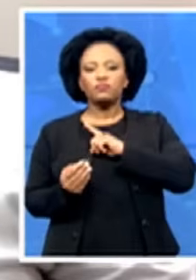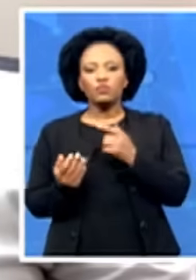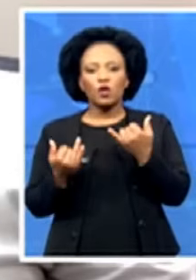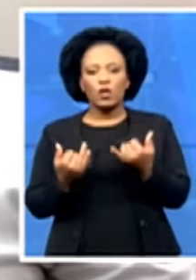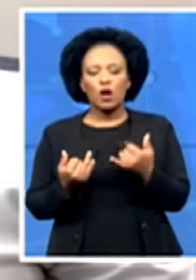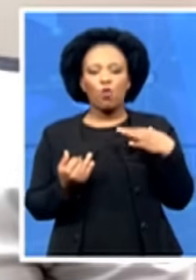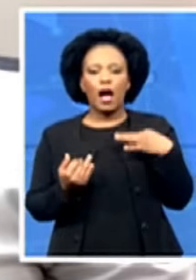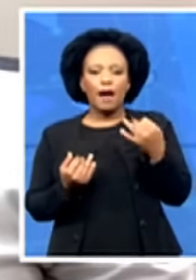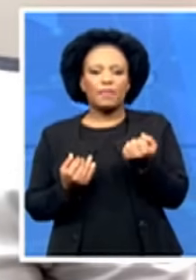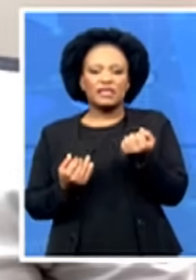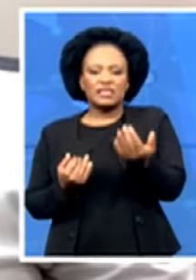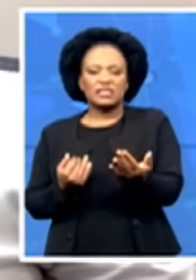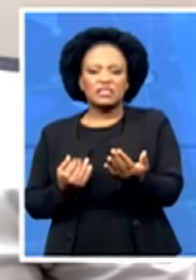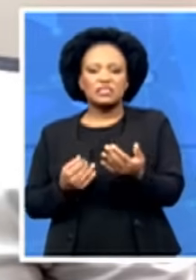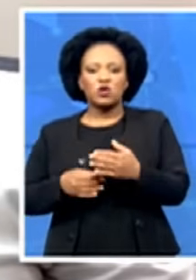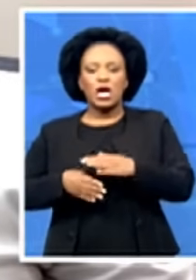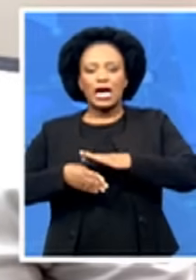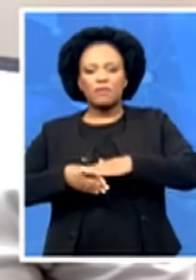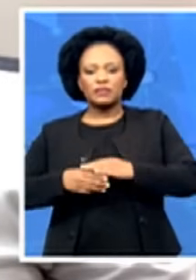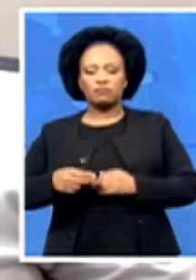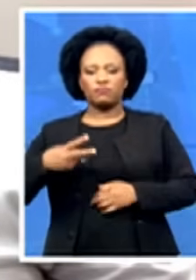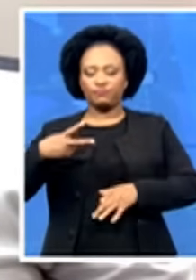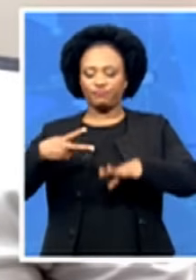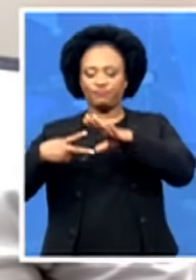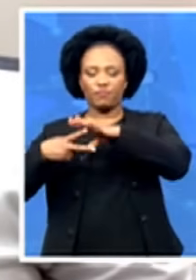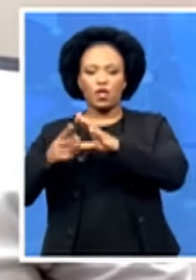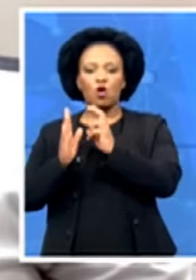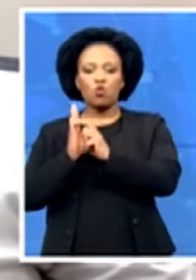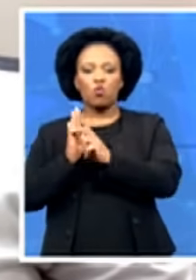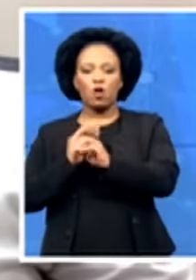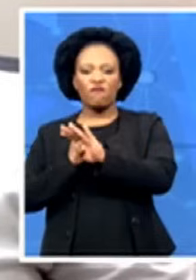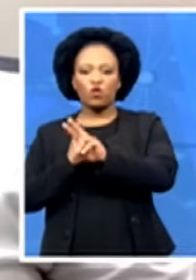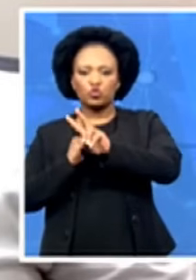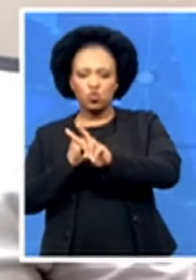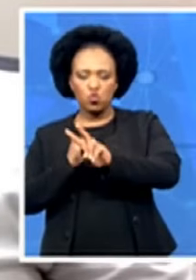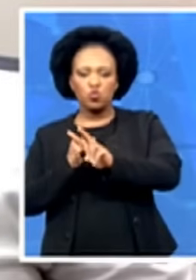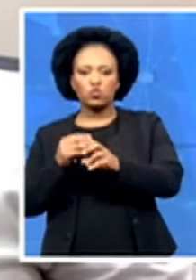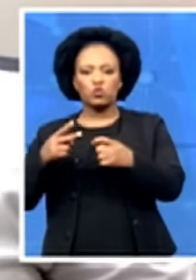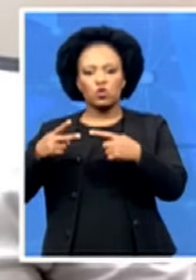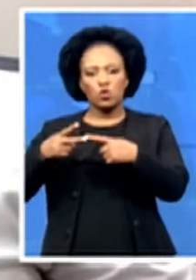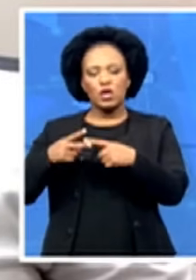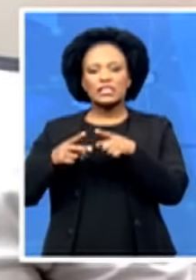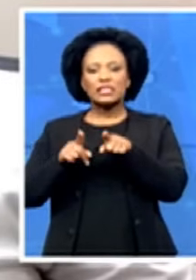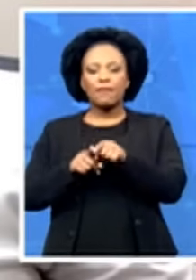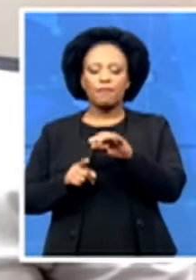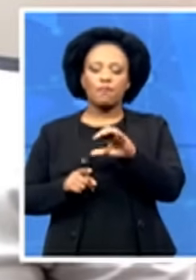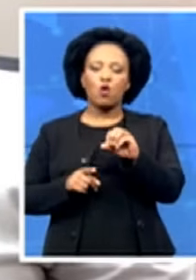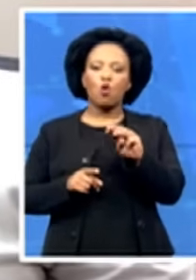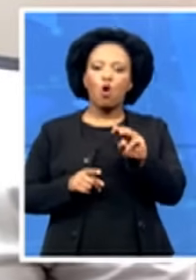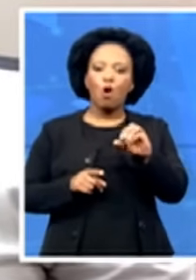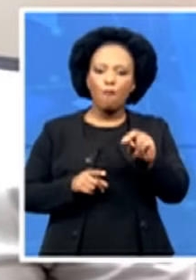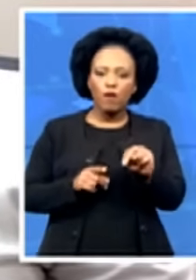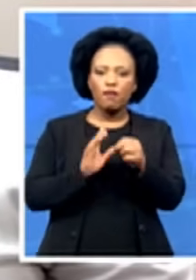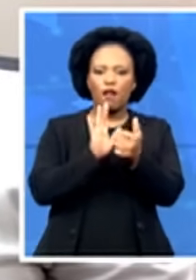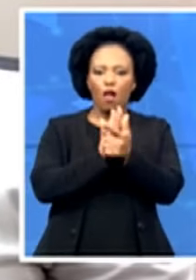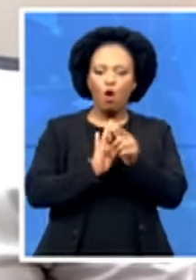is Rule 42 of the Uniform Rules as well as common law. Now, the majority judgment says